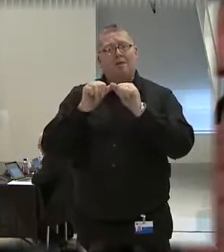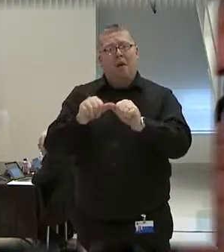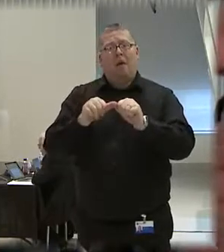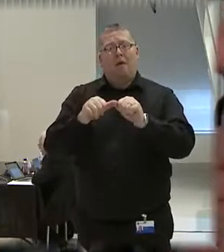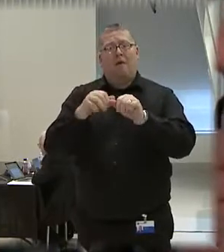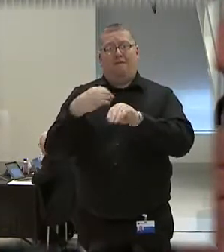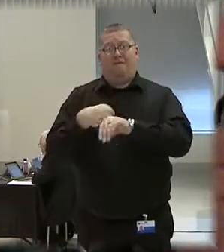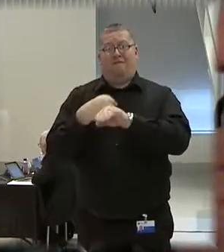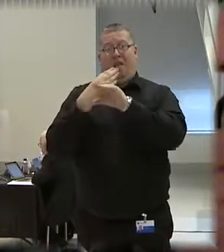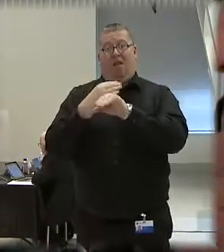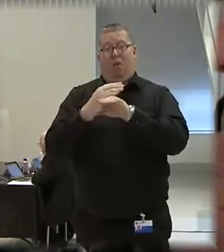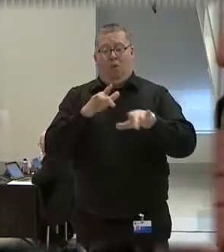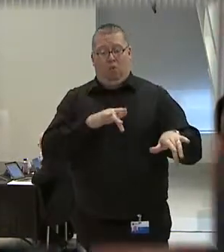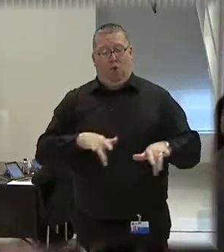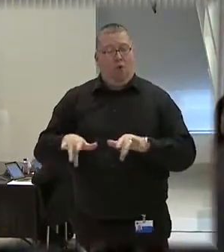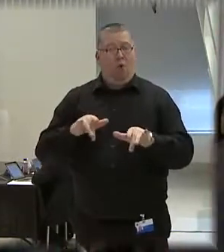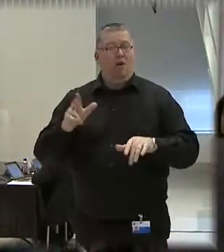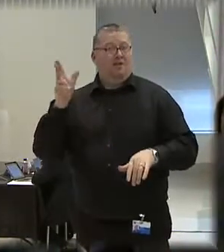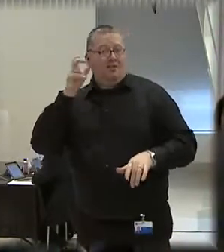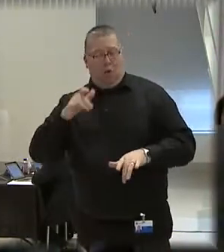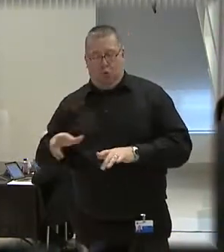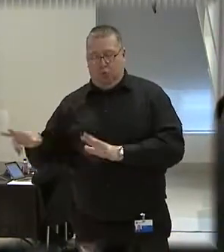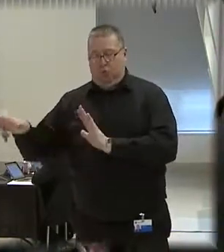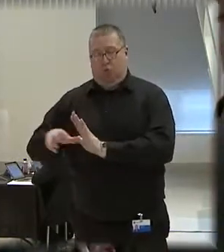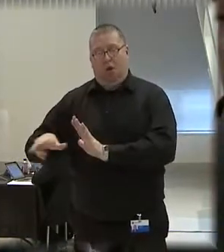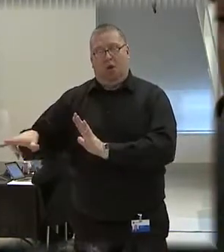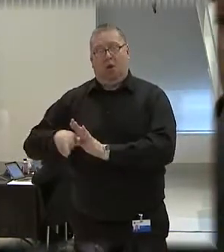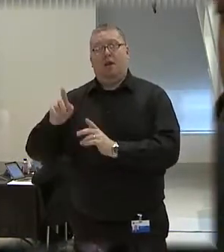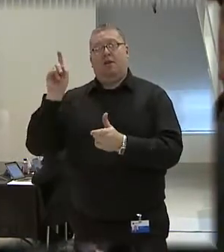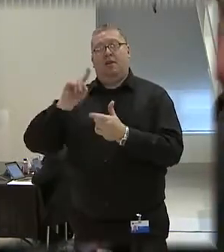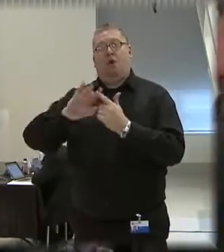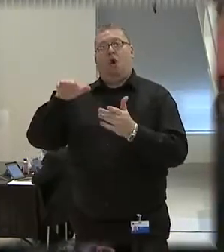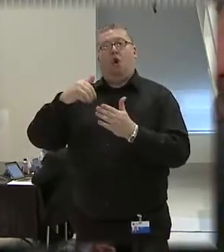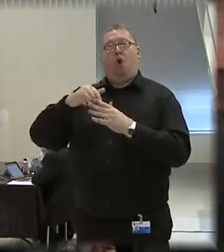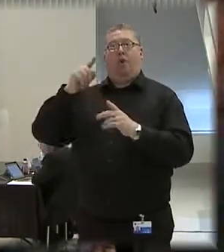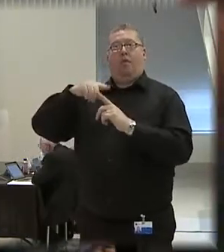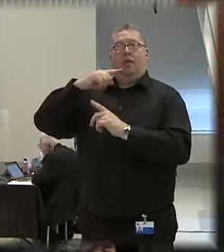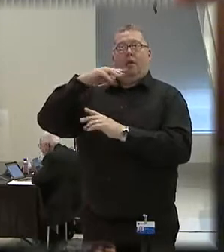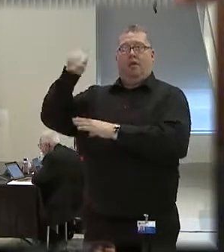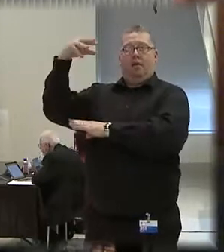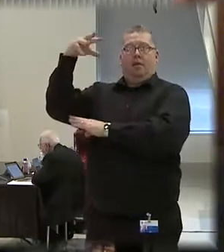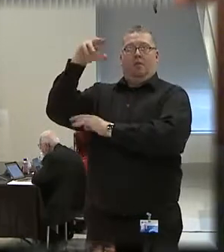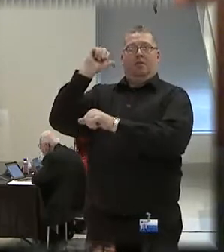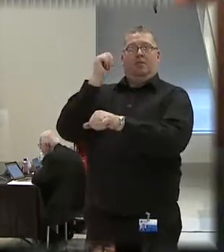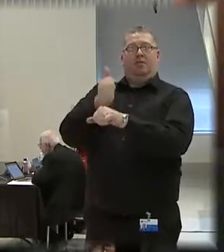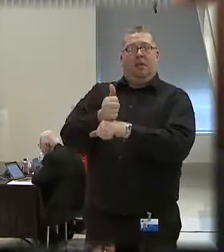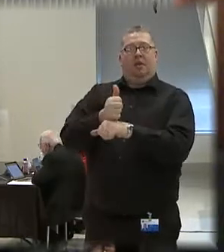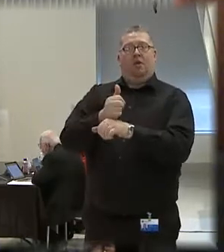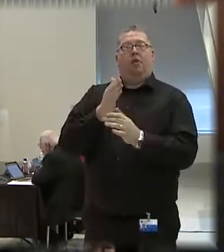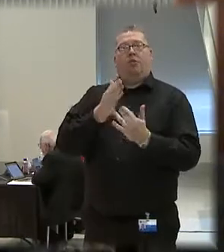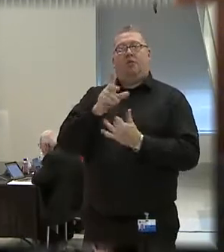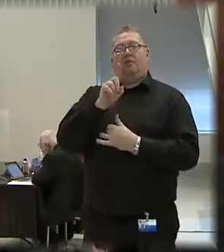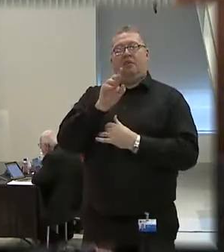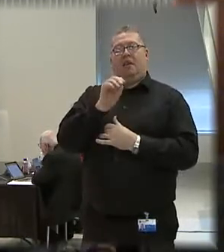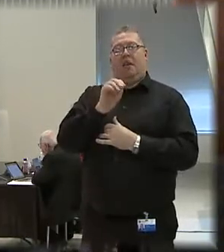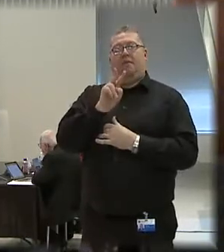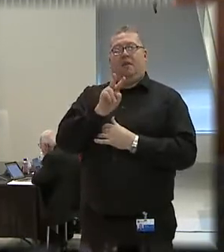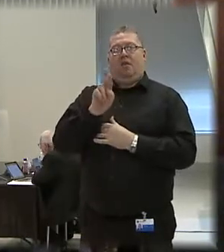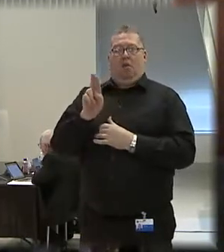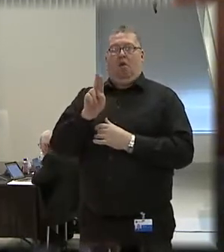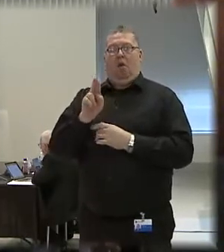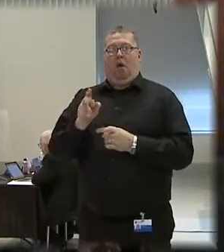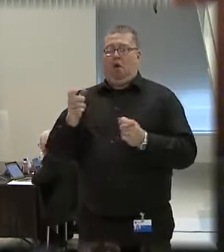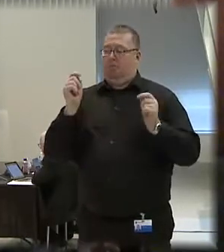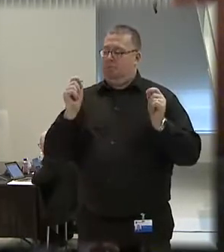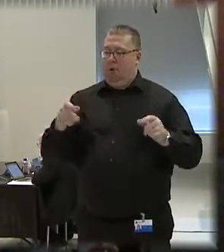and audio recordings until the video body cameras are in place through DMVR activation of every